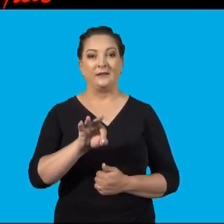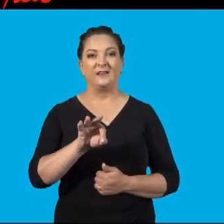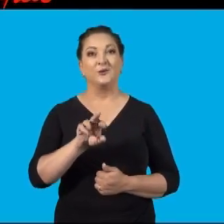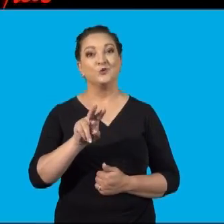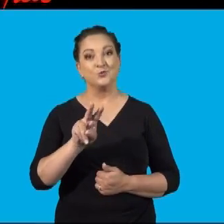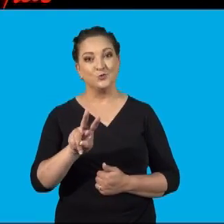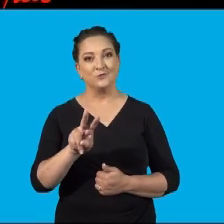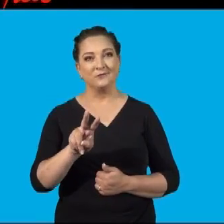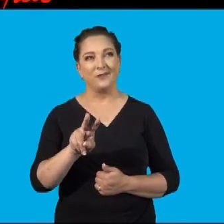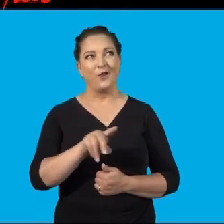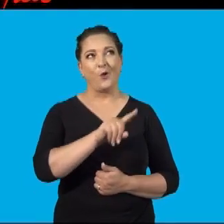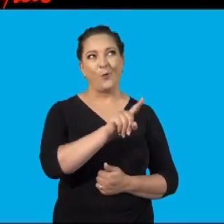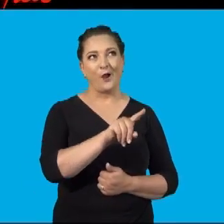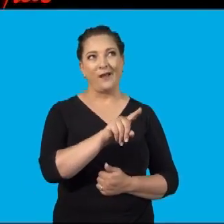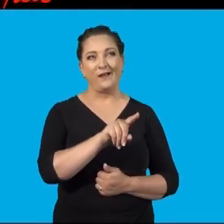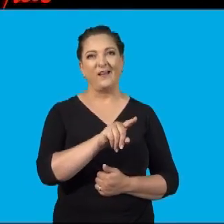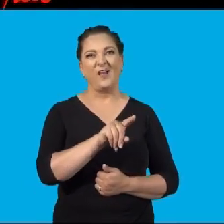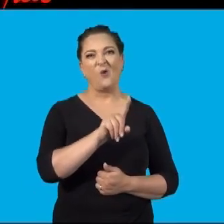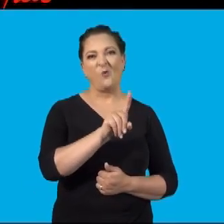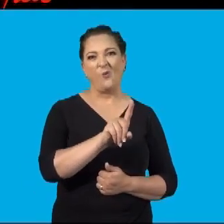120,300. So I'm going to add that one now.